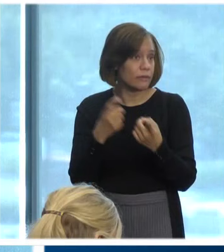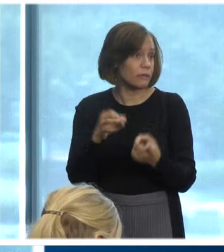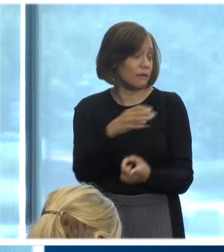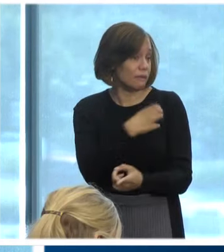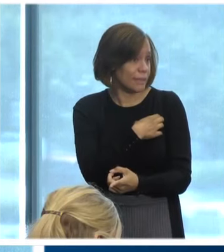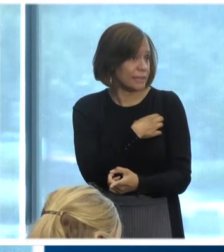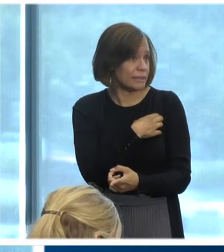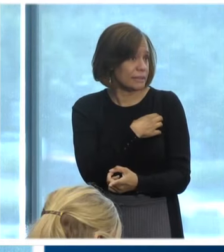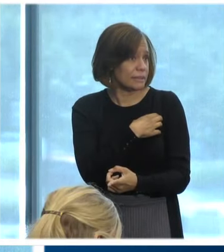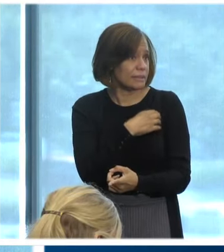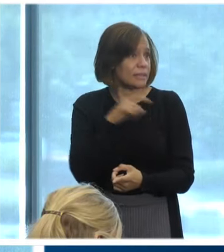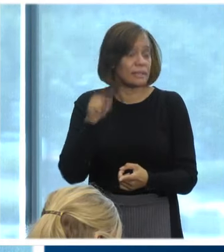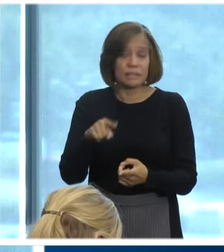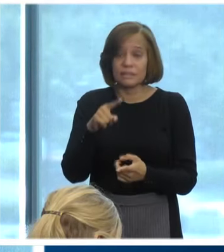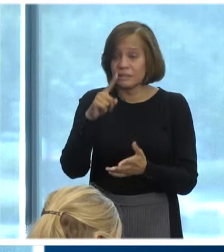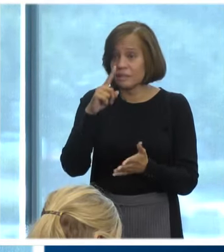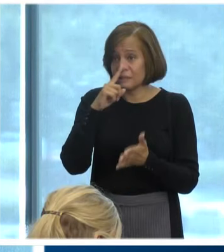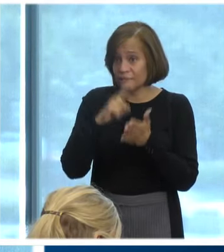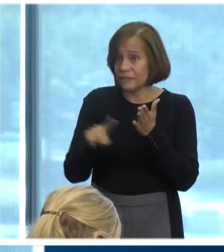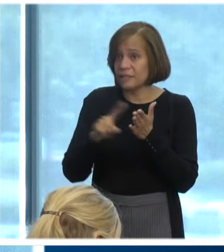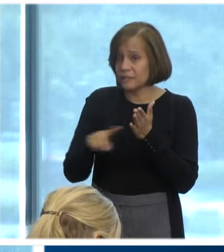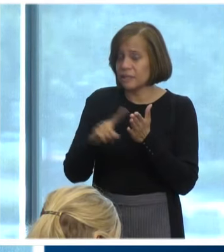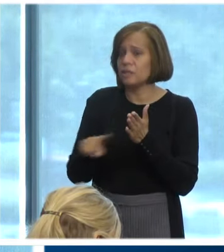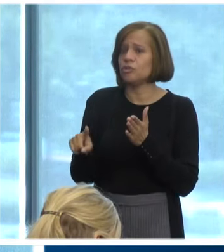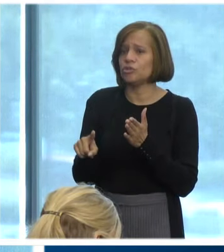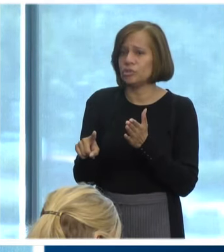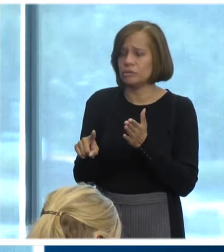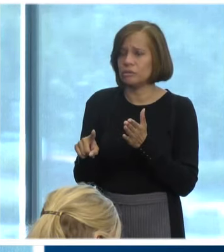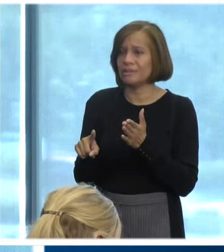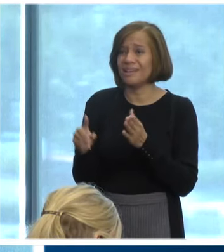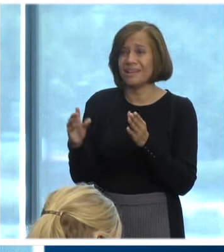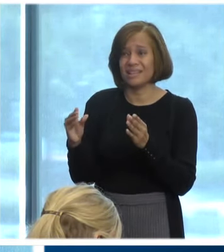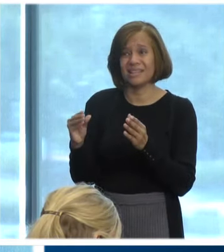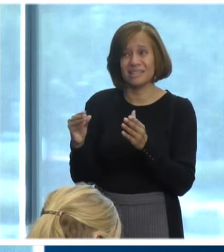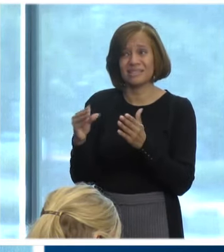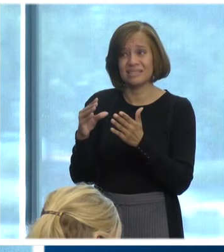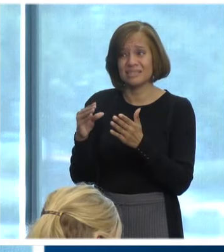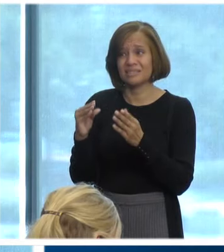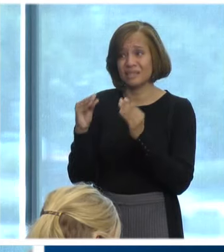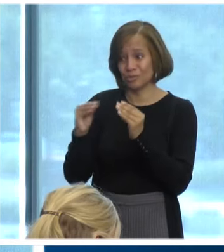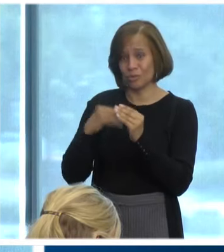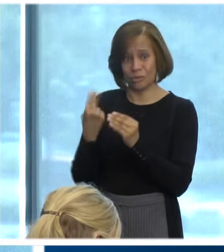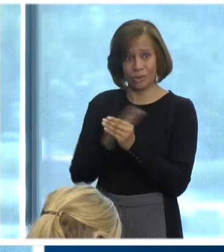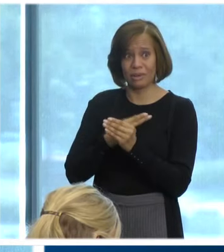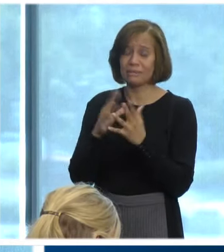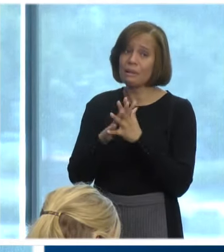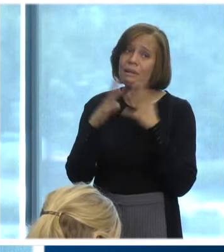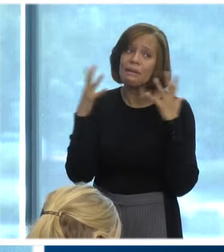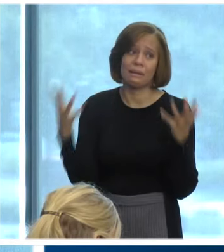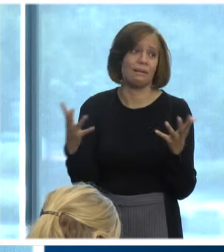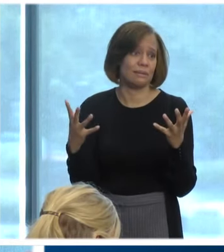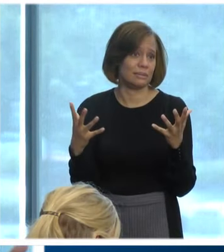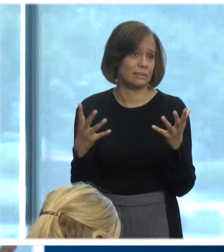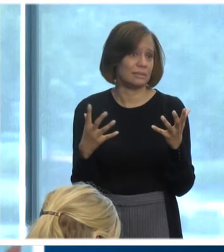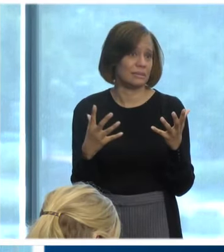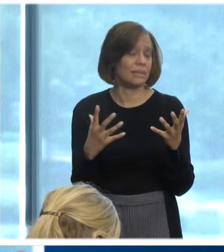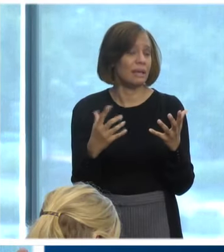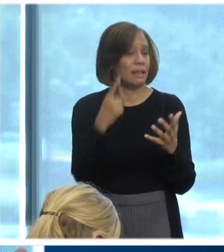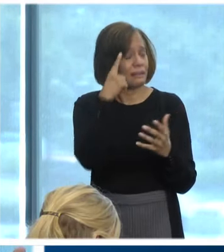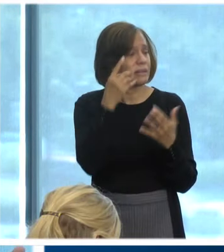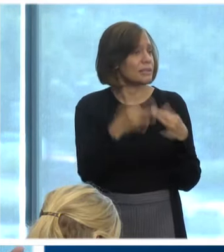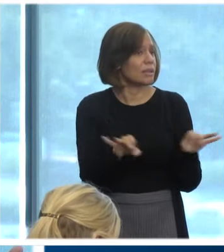that this investigation has taught us a great deal, has held officers accountable. I think it's